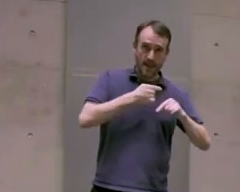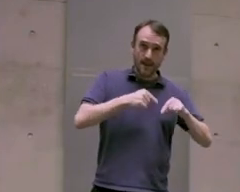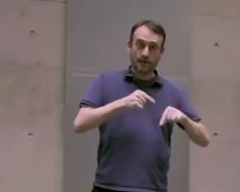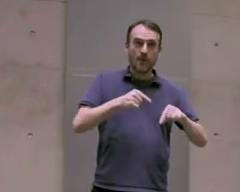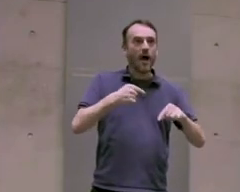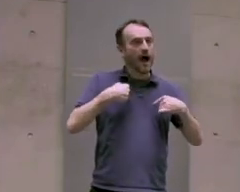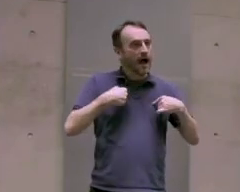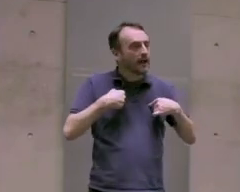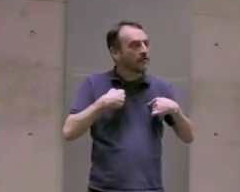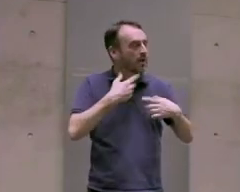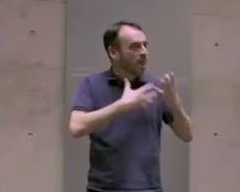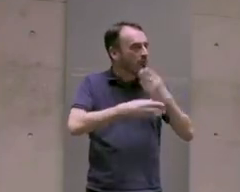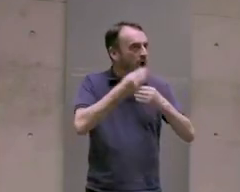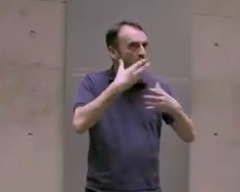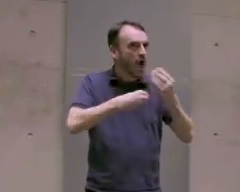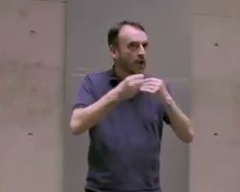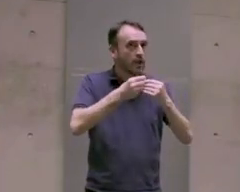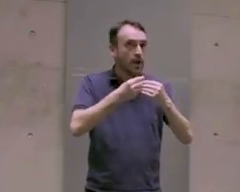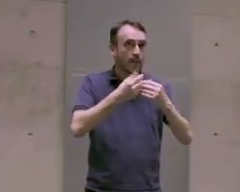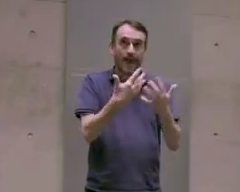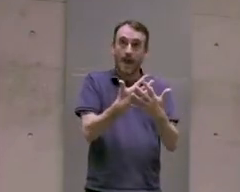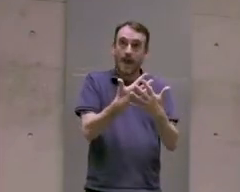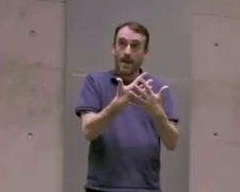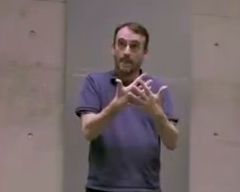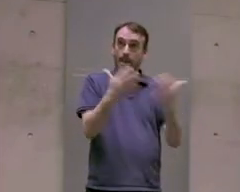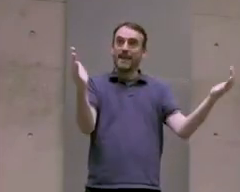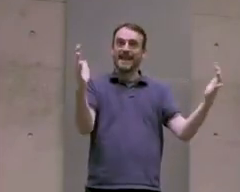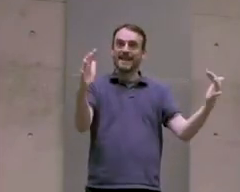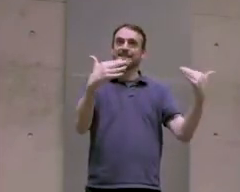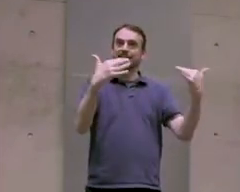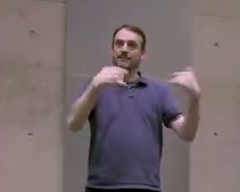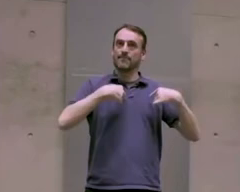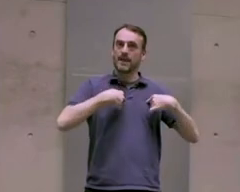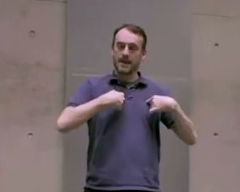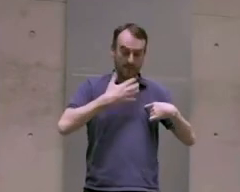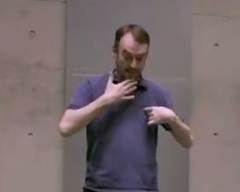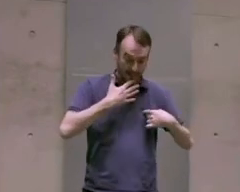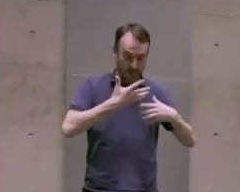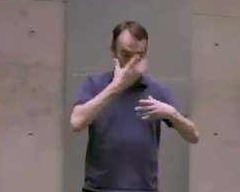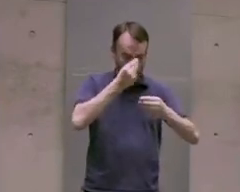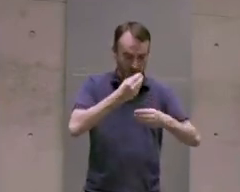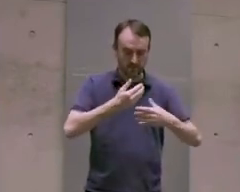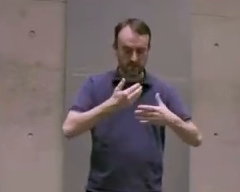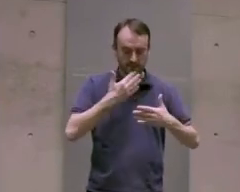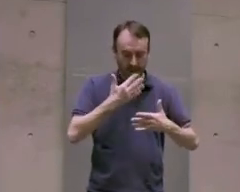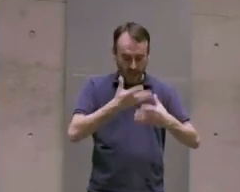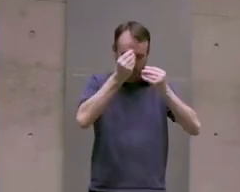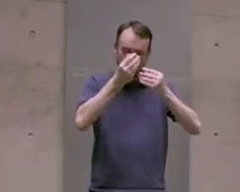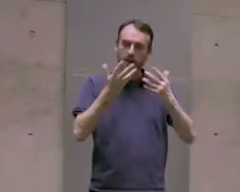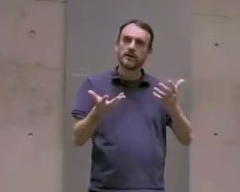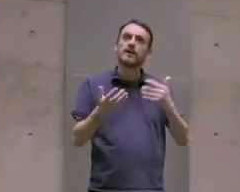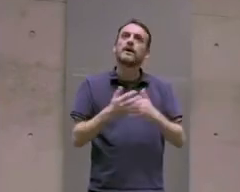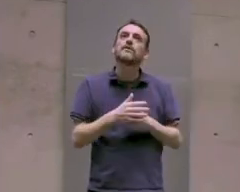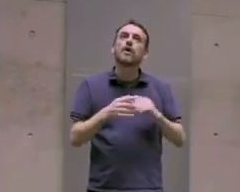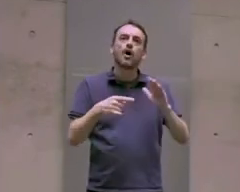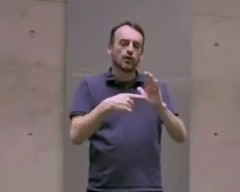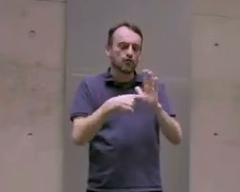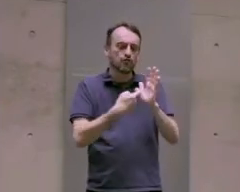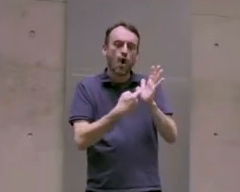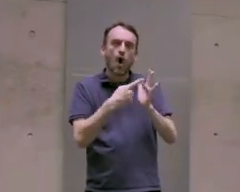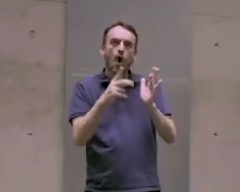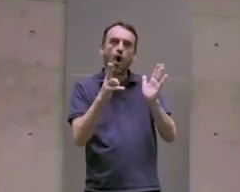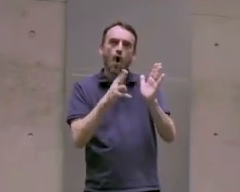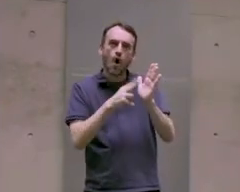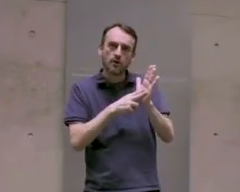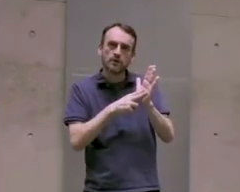this whole time. So like Subsurface Circular, it was fun, and that was a fun talk to do, because essentially I was talking about how it uses